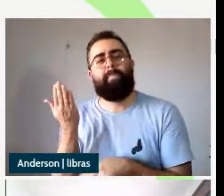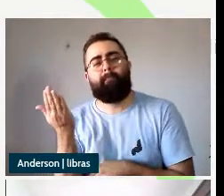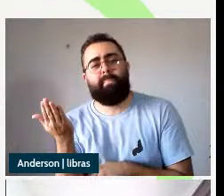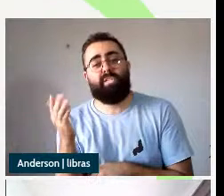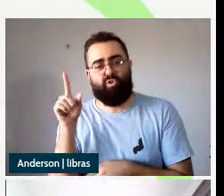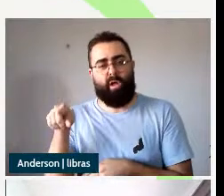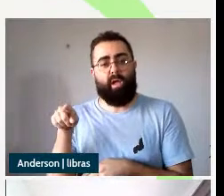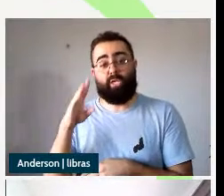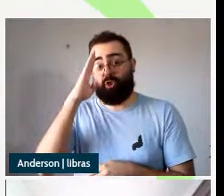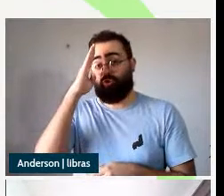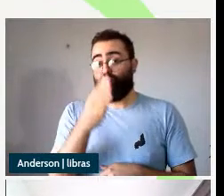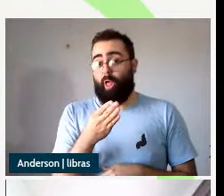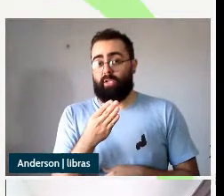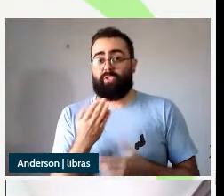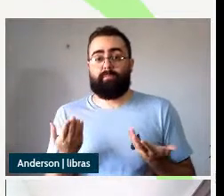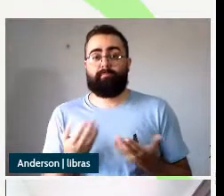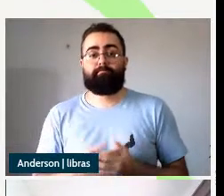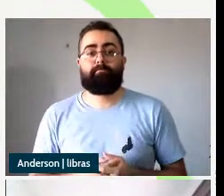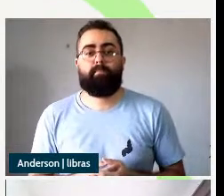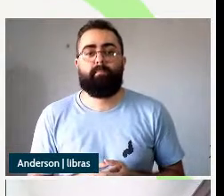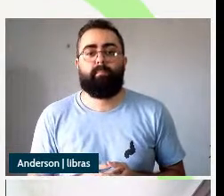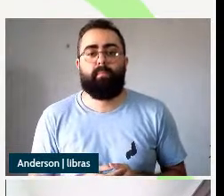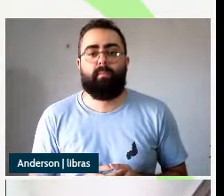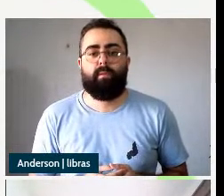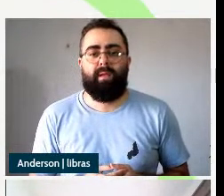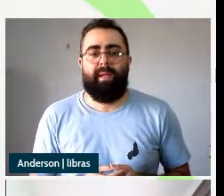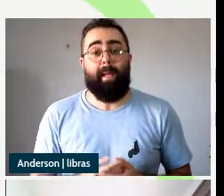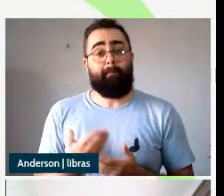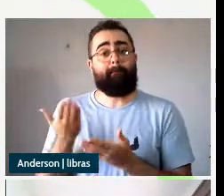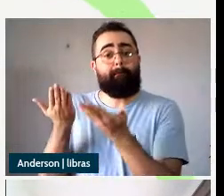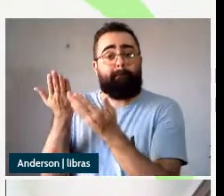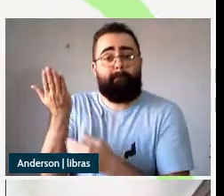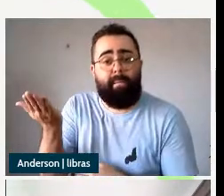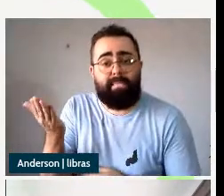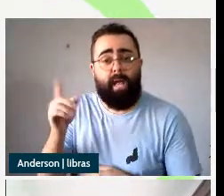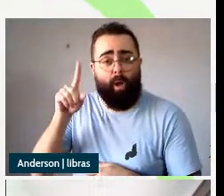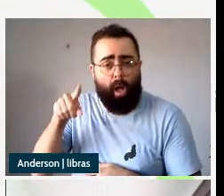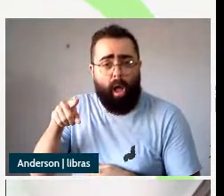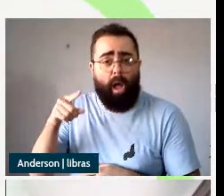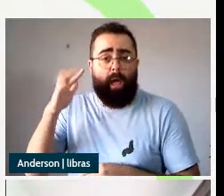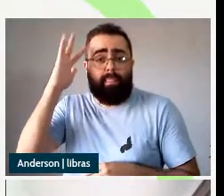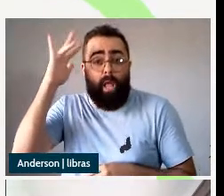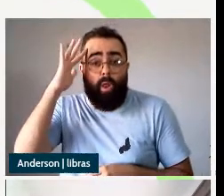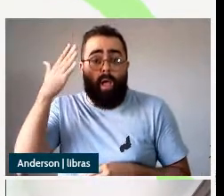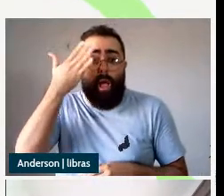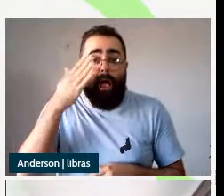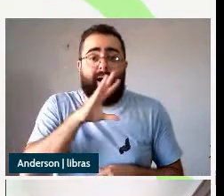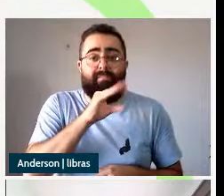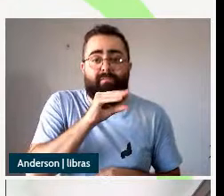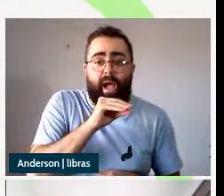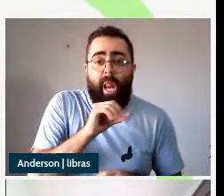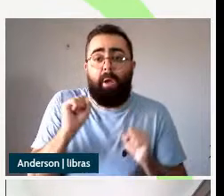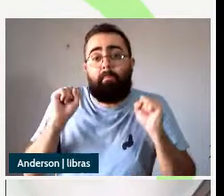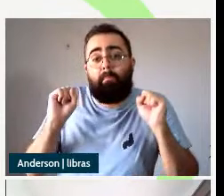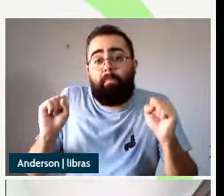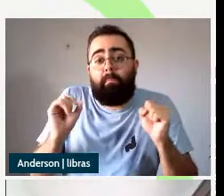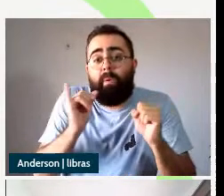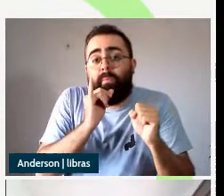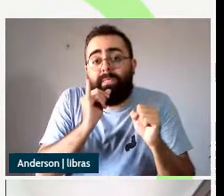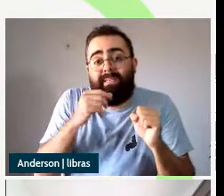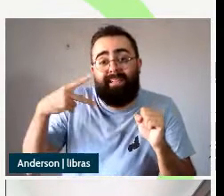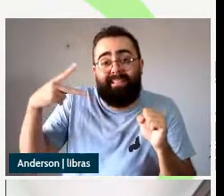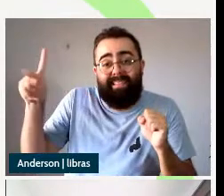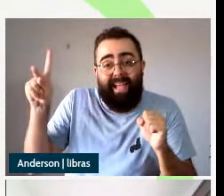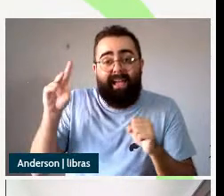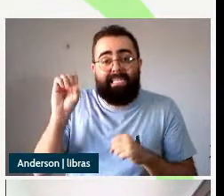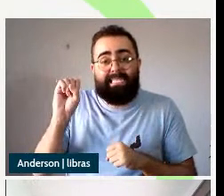permissions involve a different speech act if we go into Searle's speech act theory which could be classified as a directive.